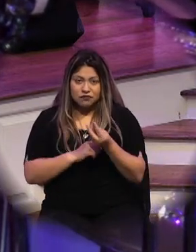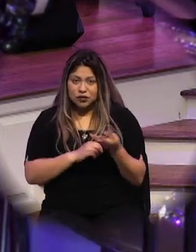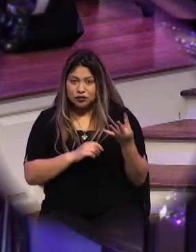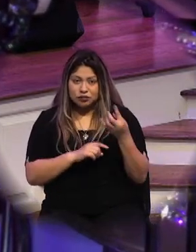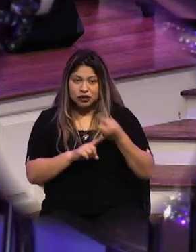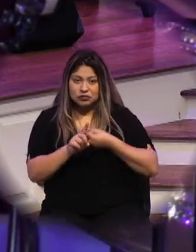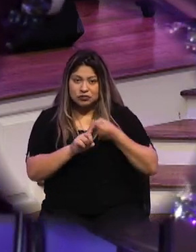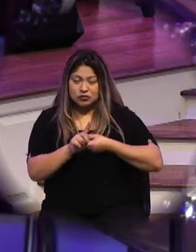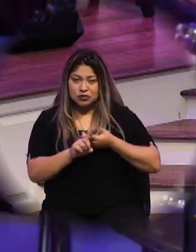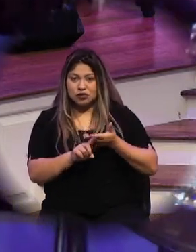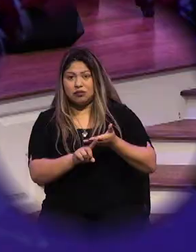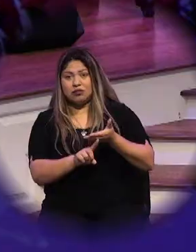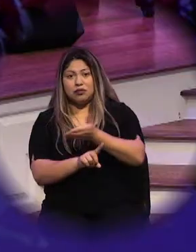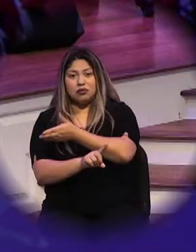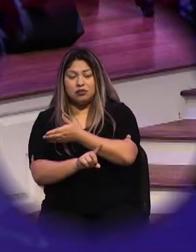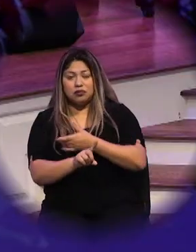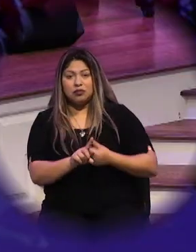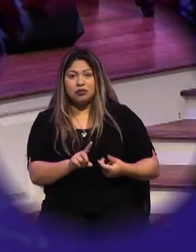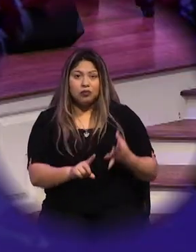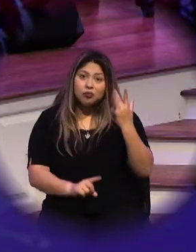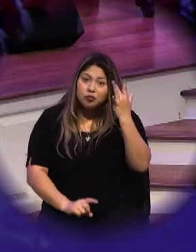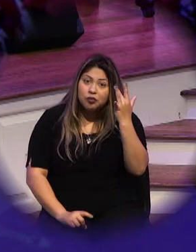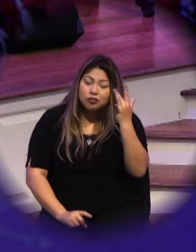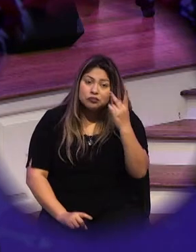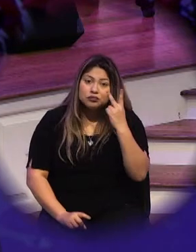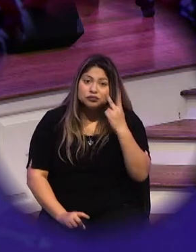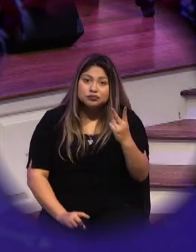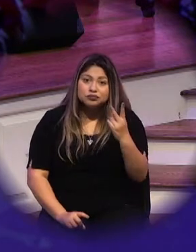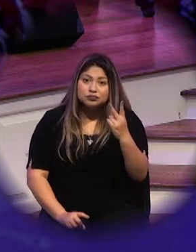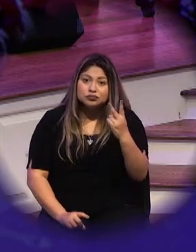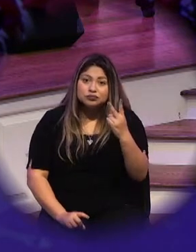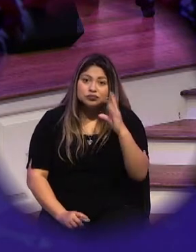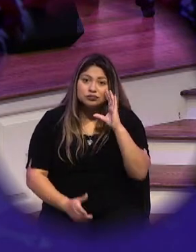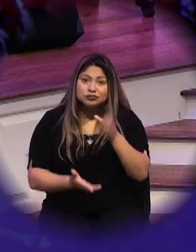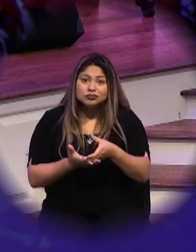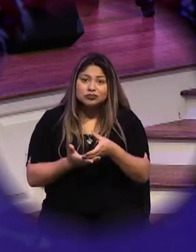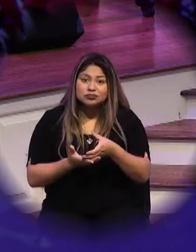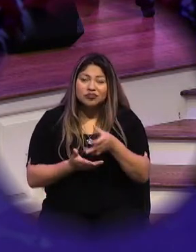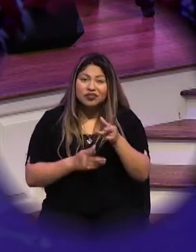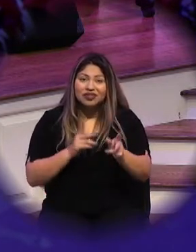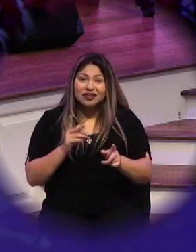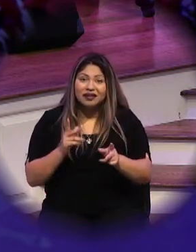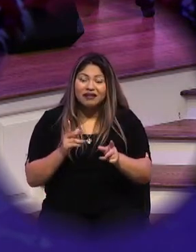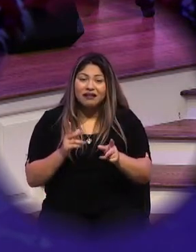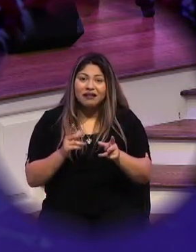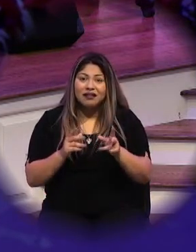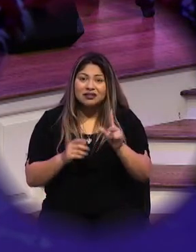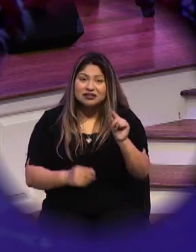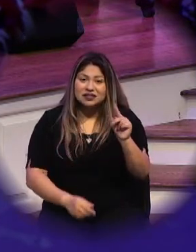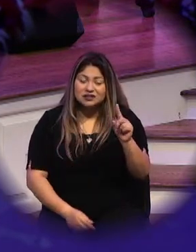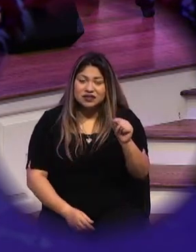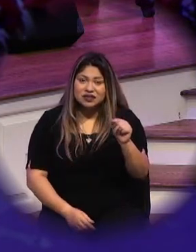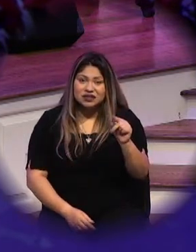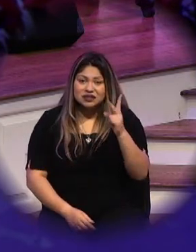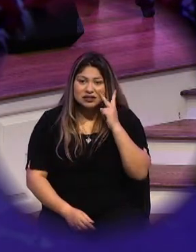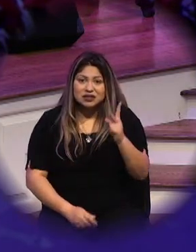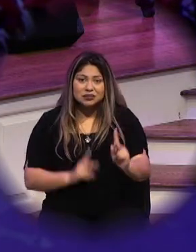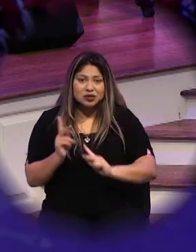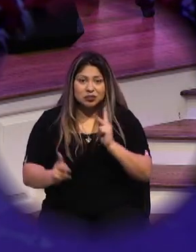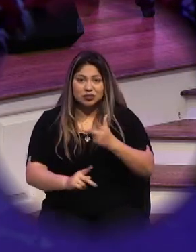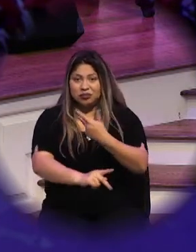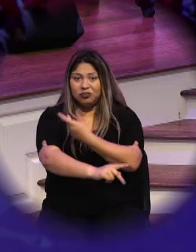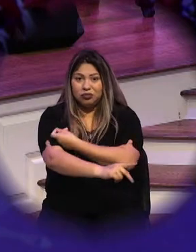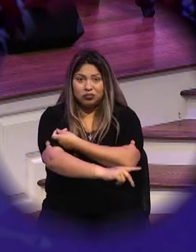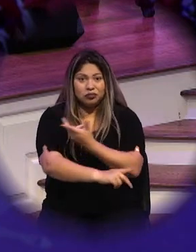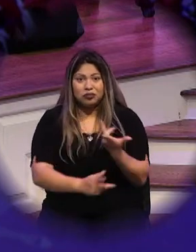there are images on the TV screen of people getting a vaccine. Anybody felt that? You know, my day-to-day life really